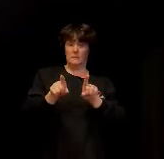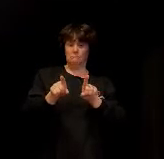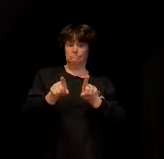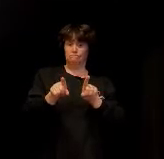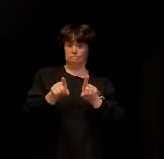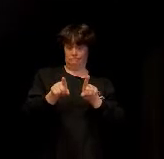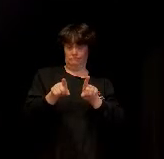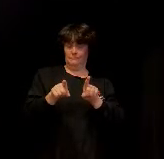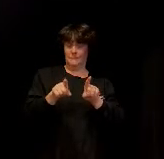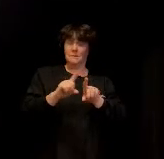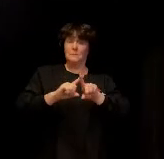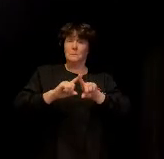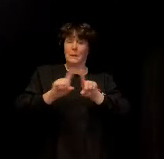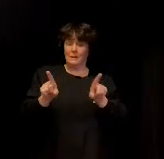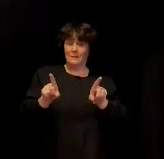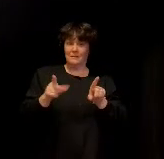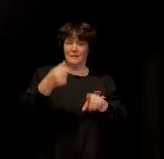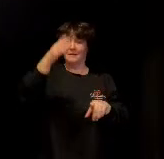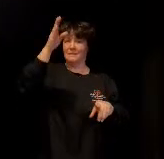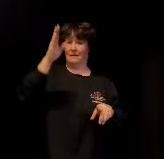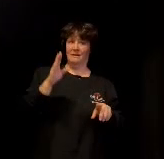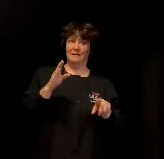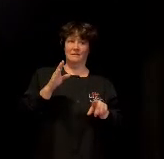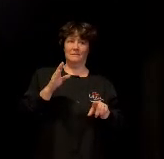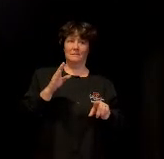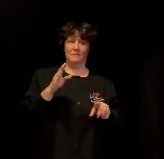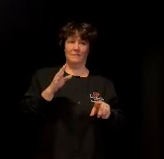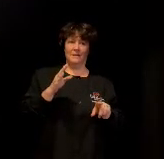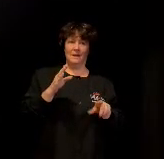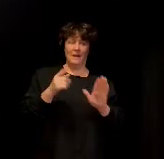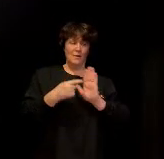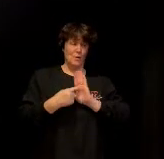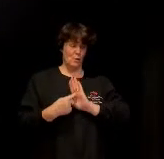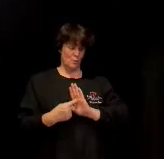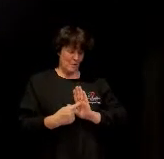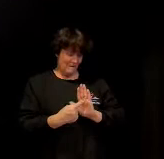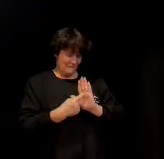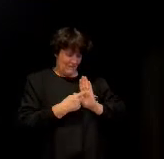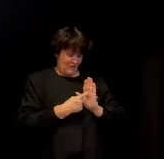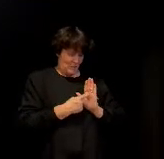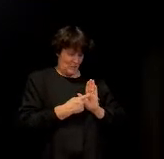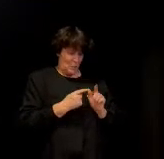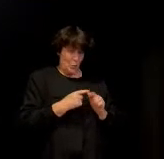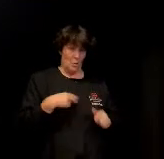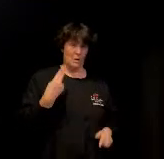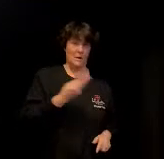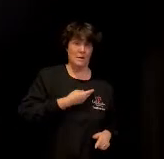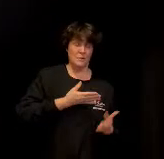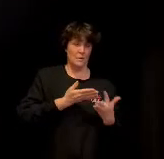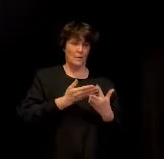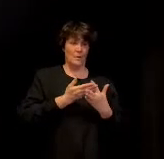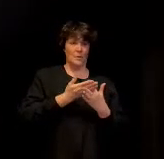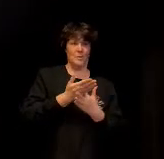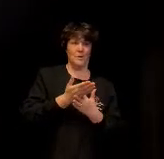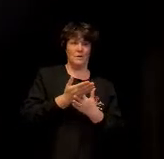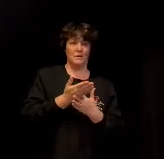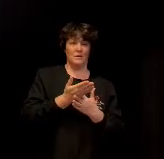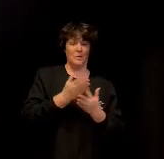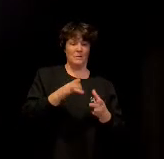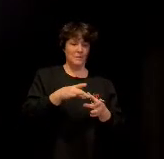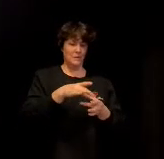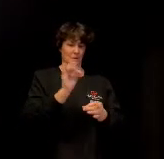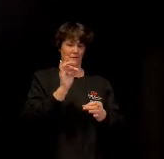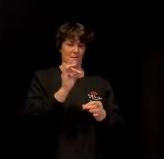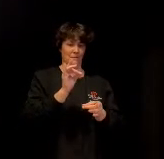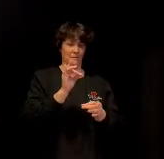buts? But God has revealed them unto us through His what? So the